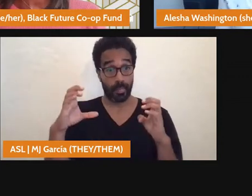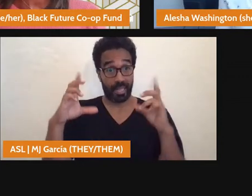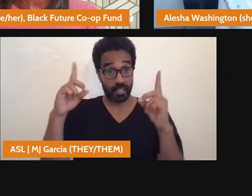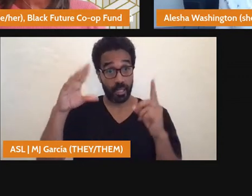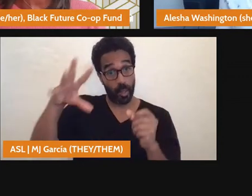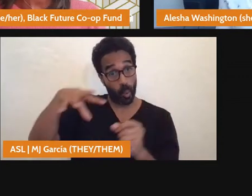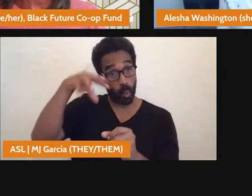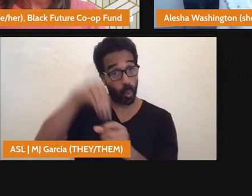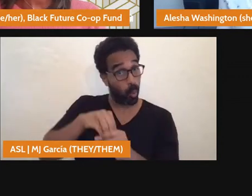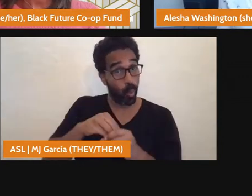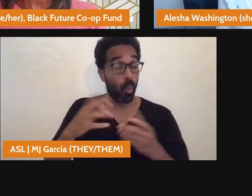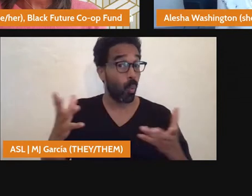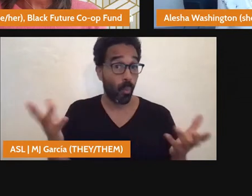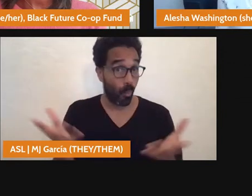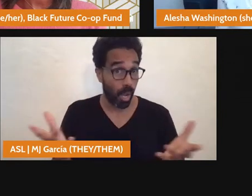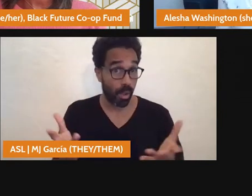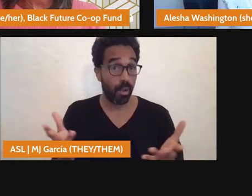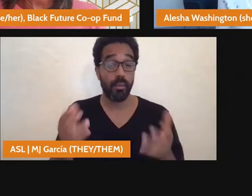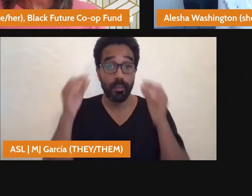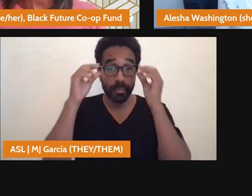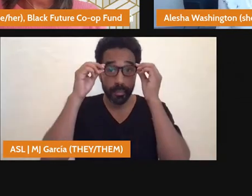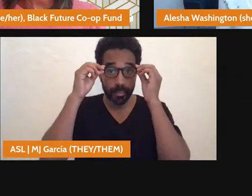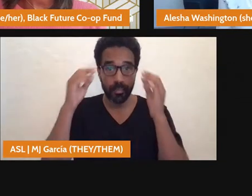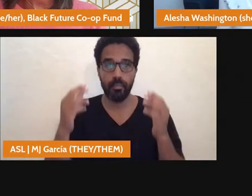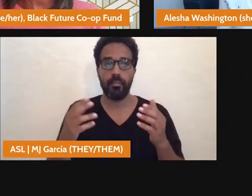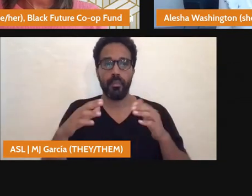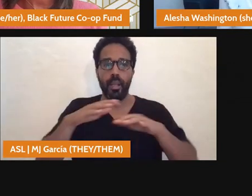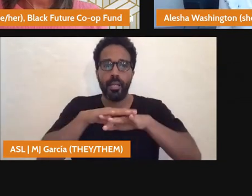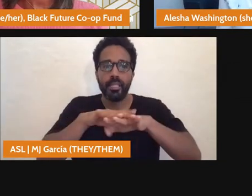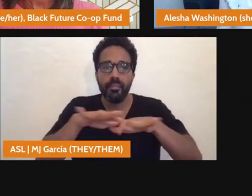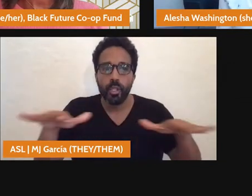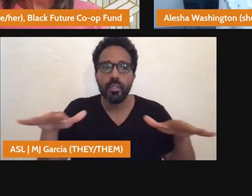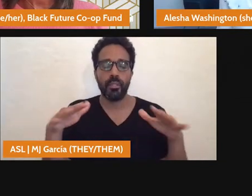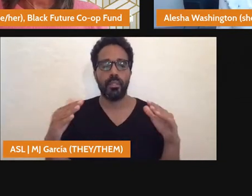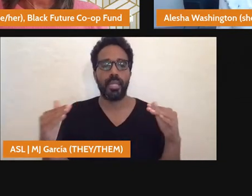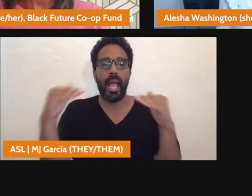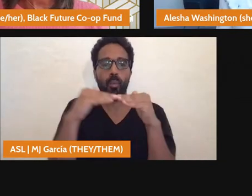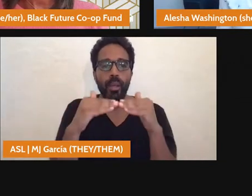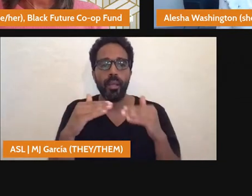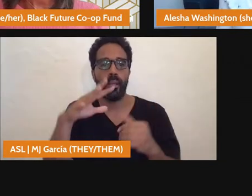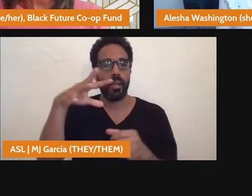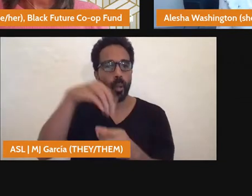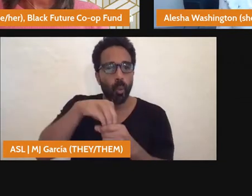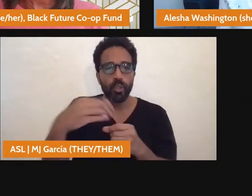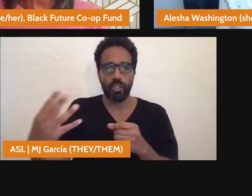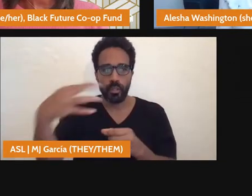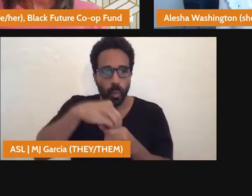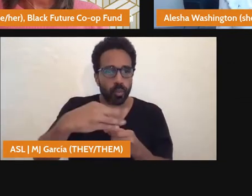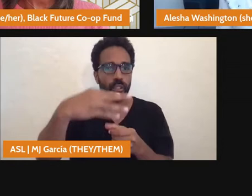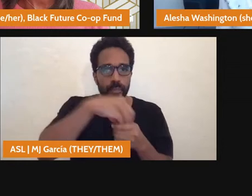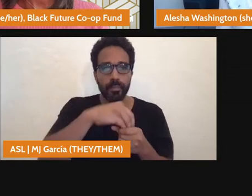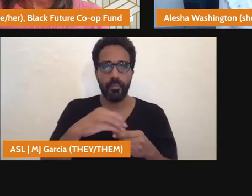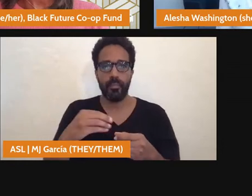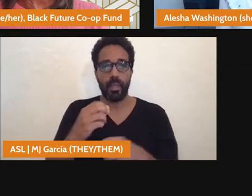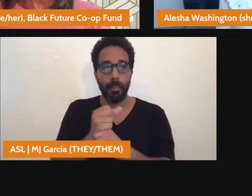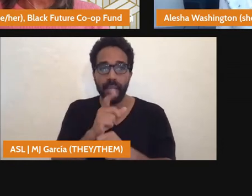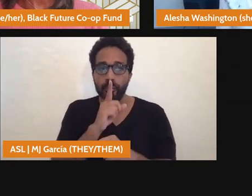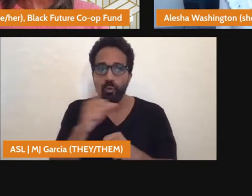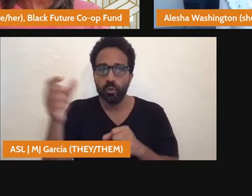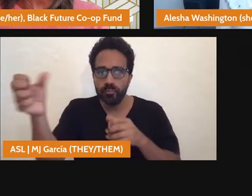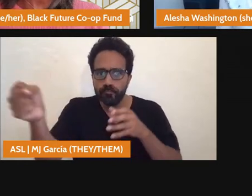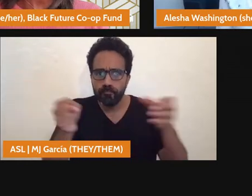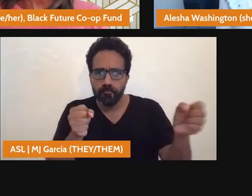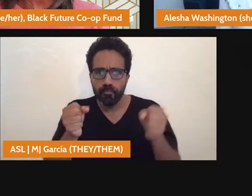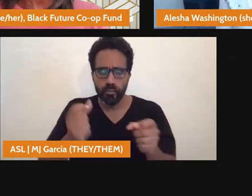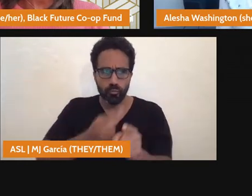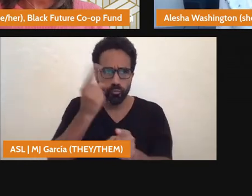that she is responsible for is that diversity, equity, inclusion programming to do bring in those educators